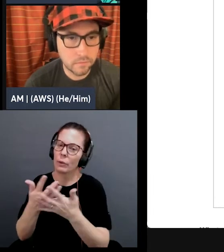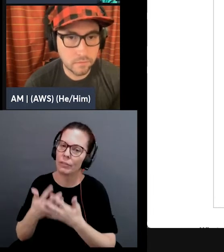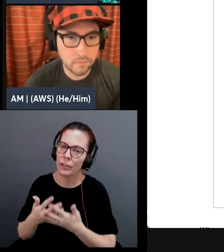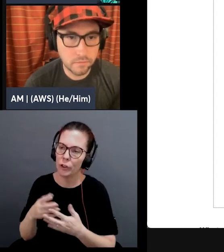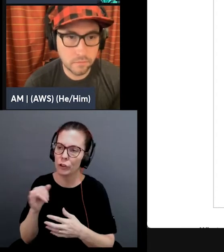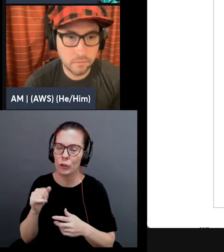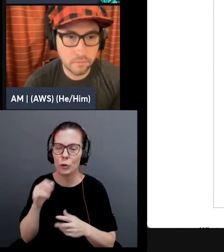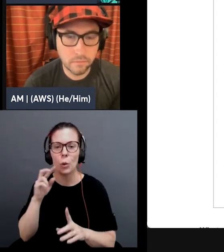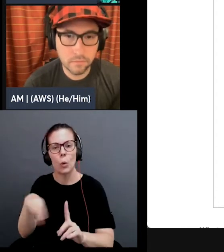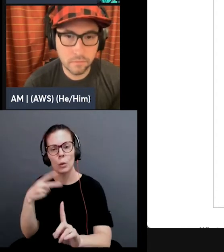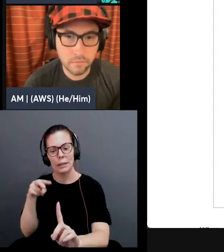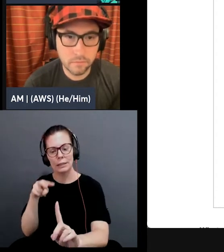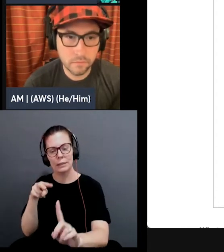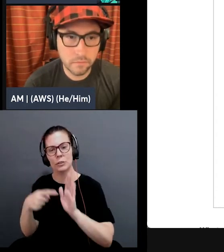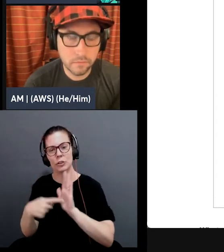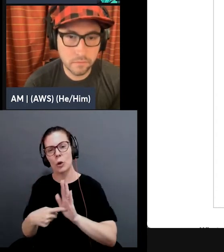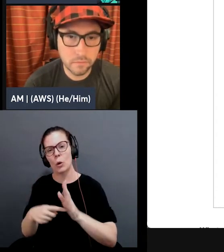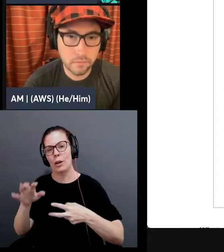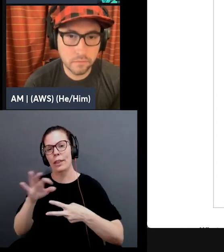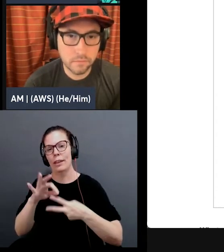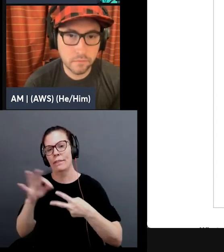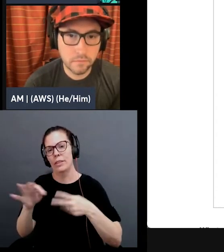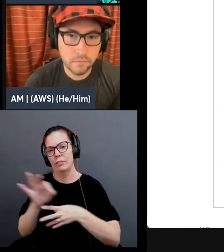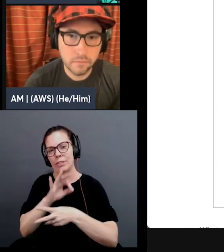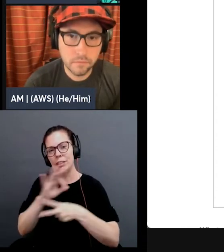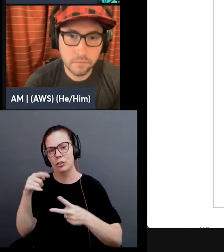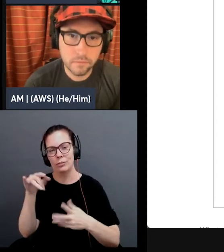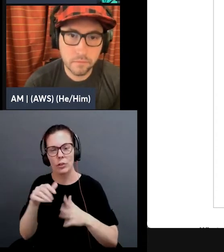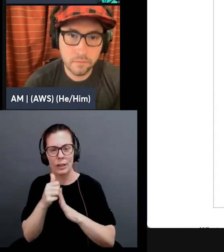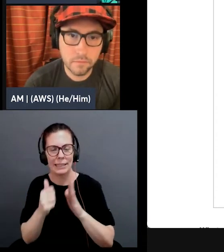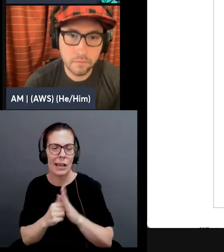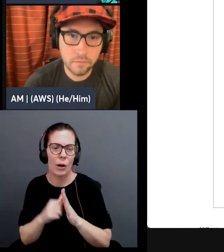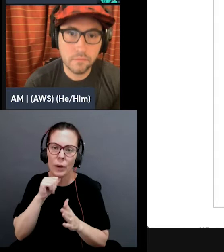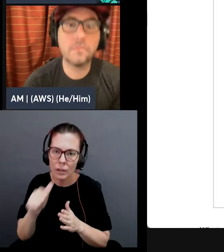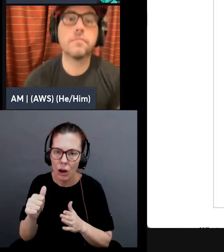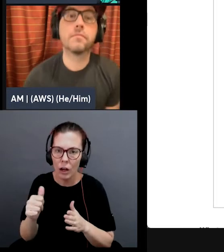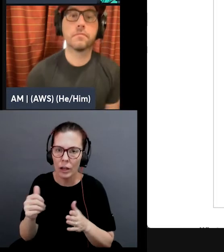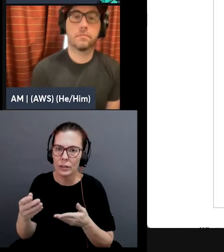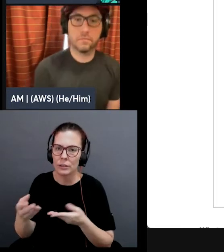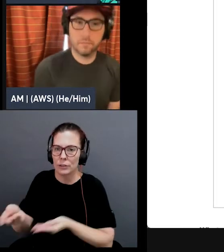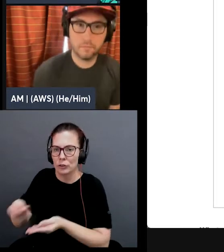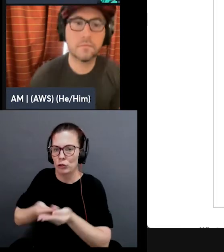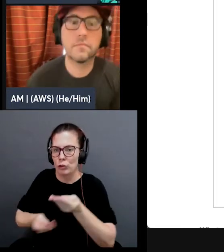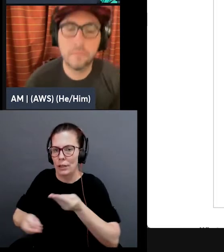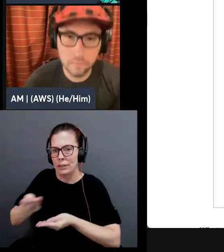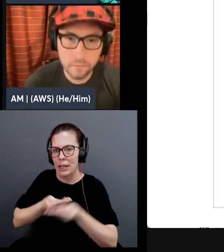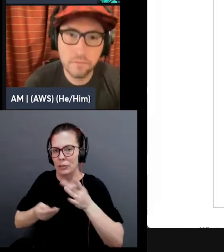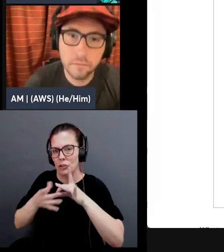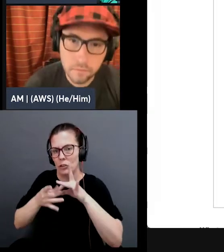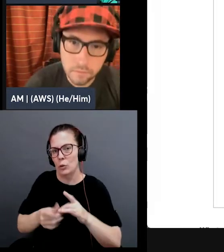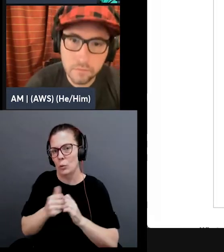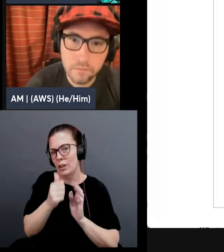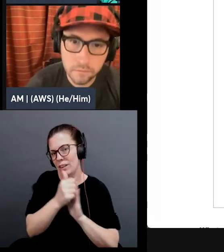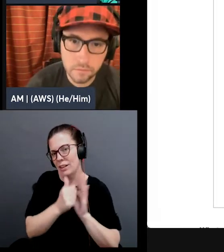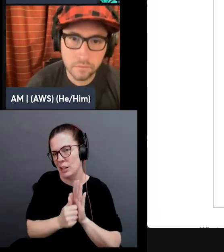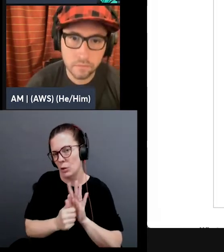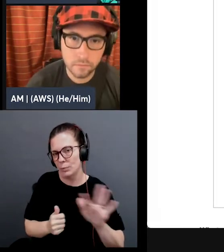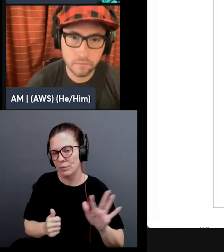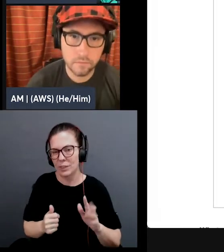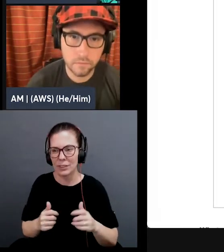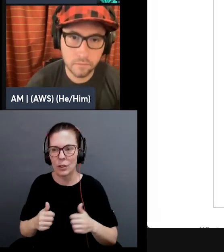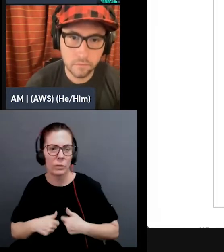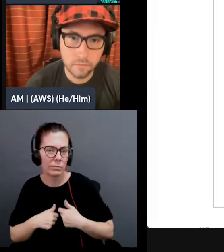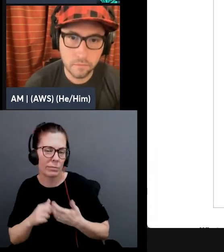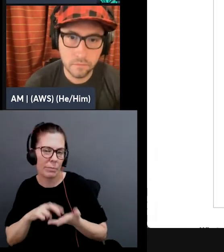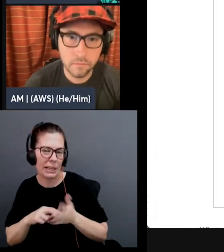back what we'll call the features of the account or the non-transactions associated with this. In this case, addresses, birthdays, phone